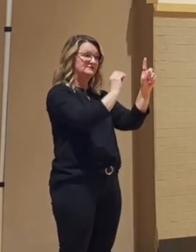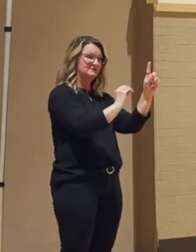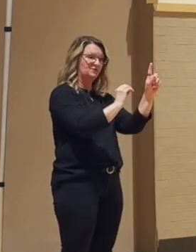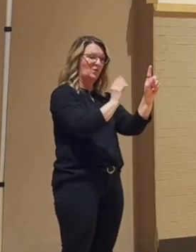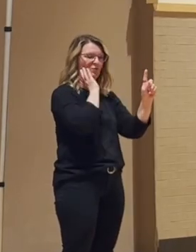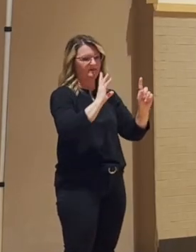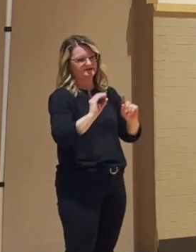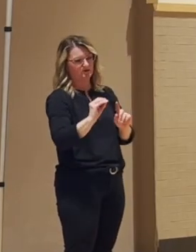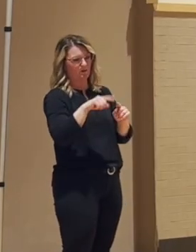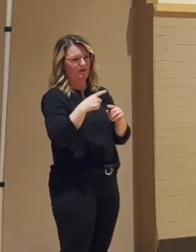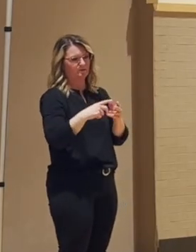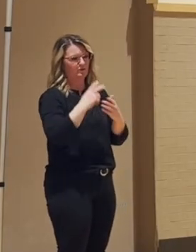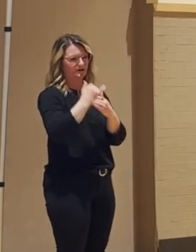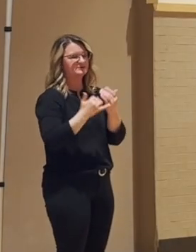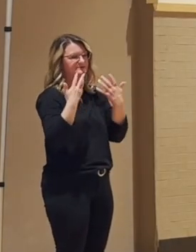0 with the projects done.